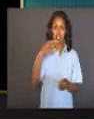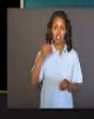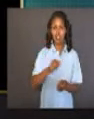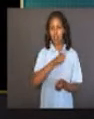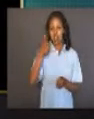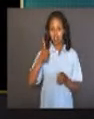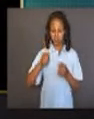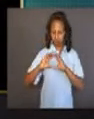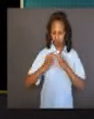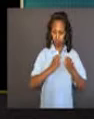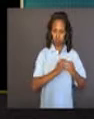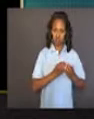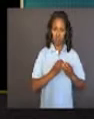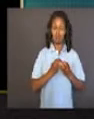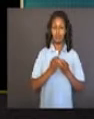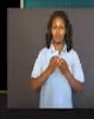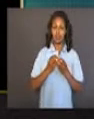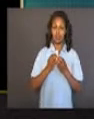other vital signs.